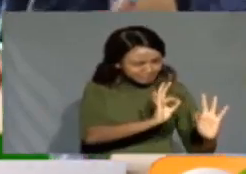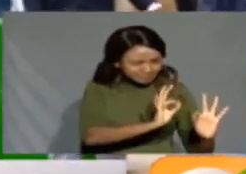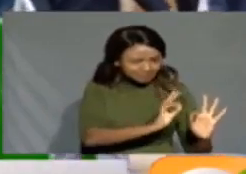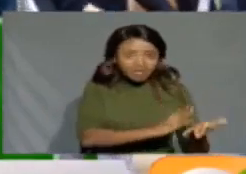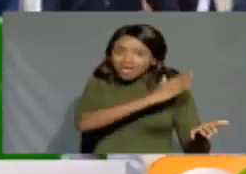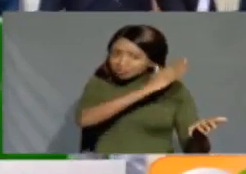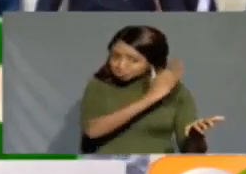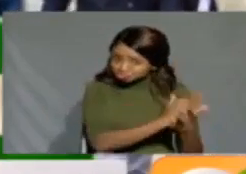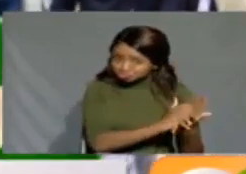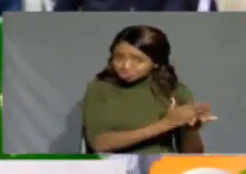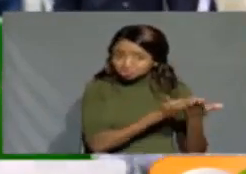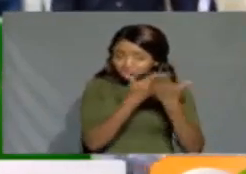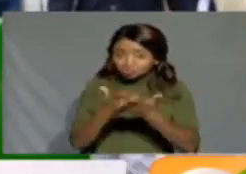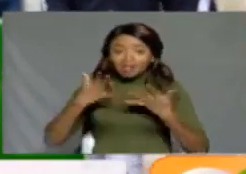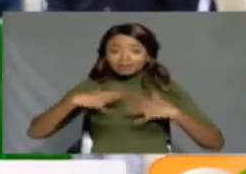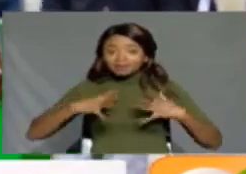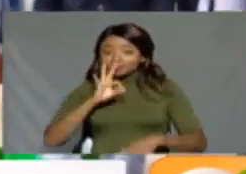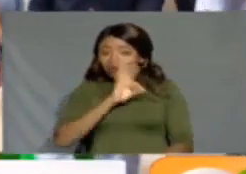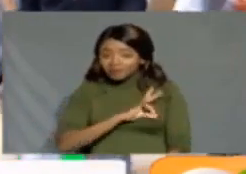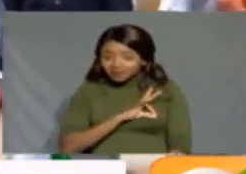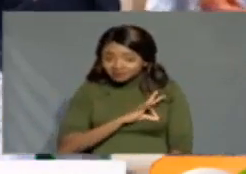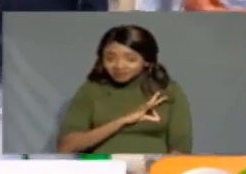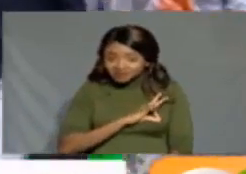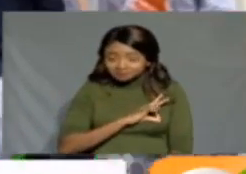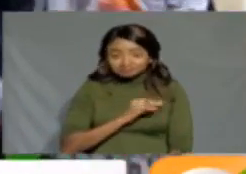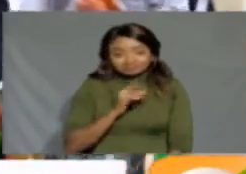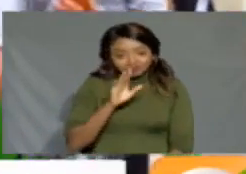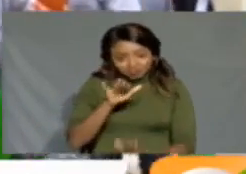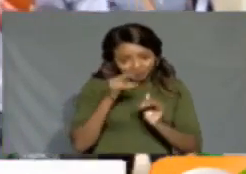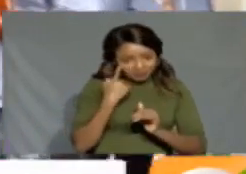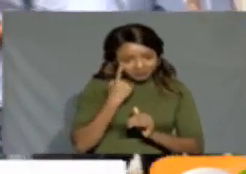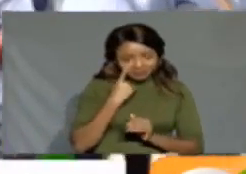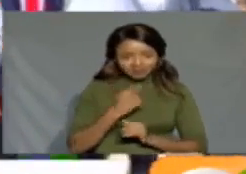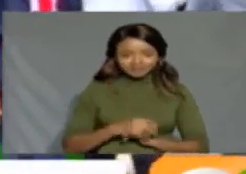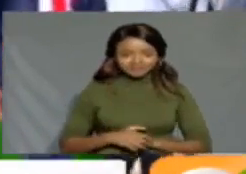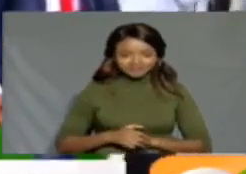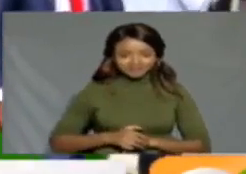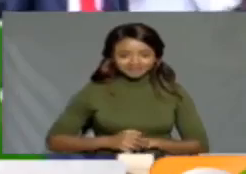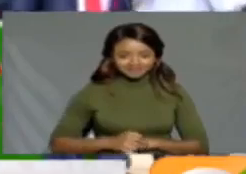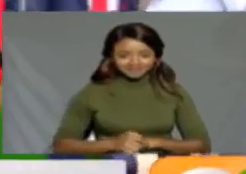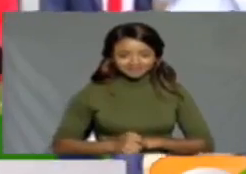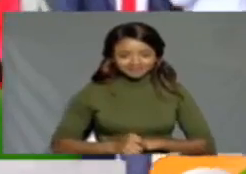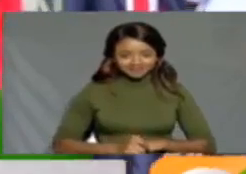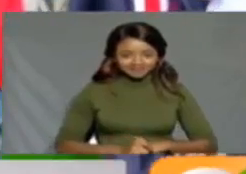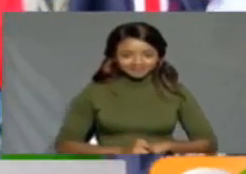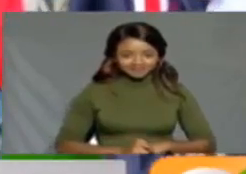benefits to accrue to the people and the regions. Sam Gitukus, Citizen TV, Nairobi.